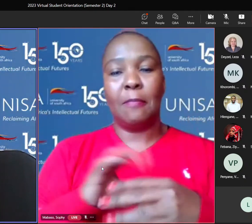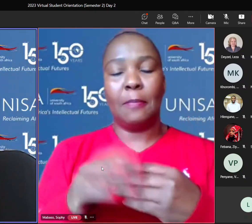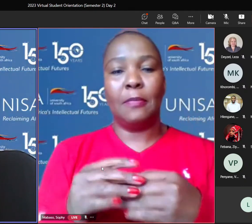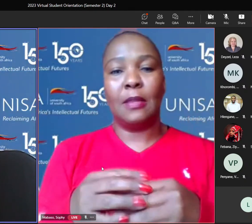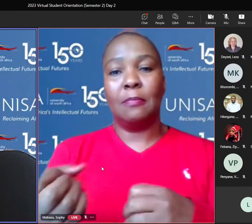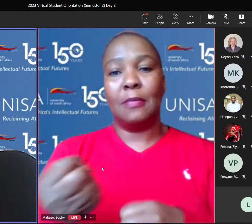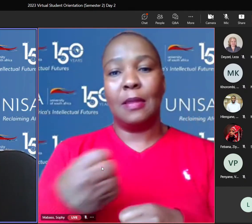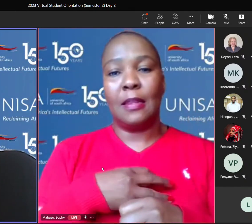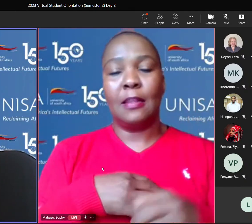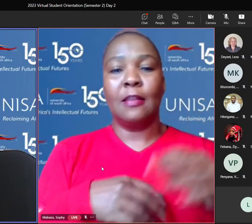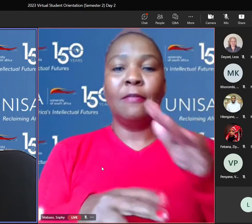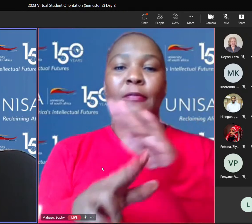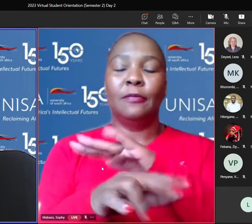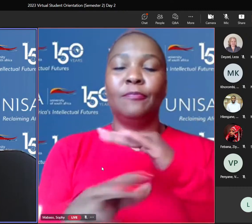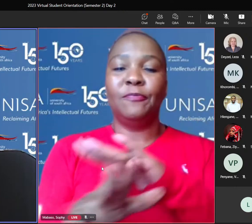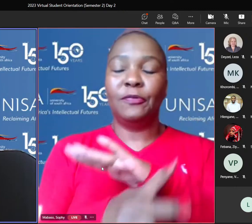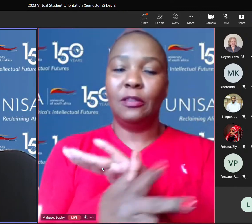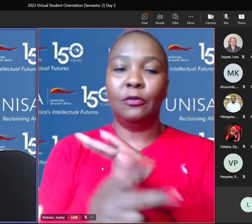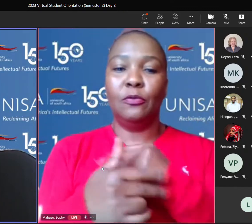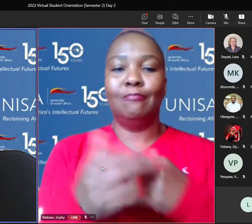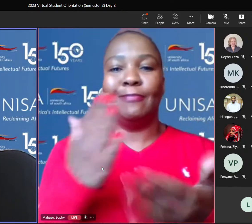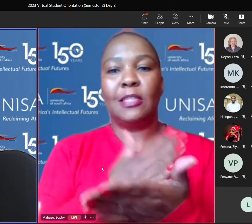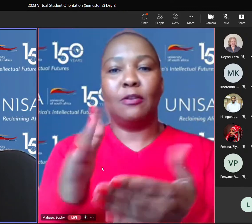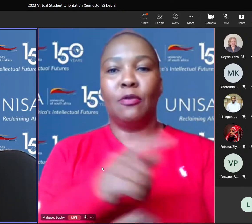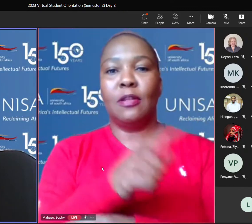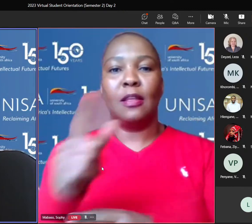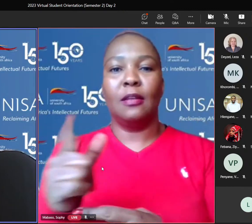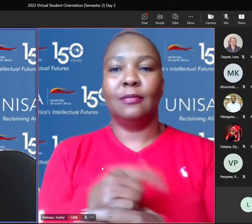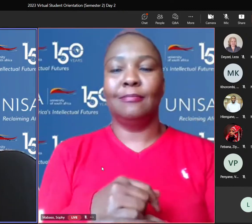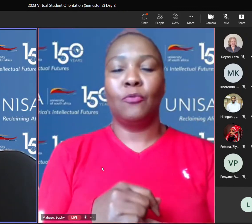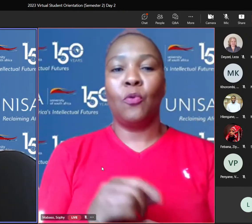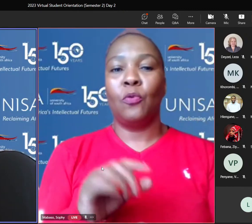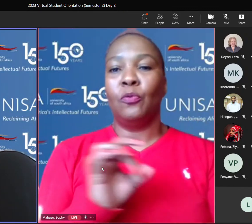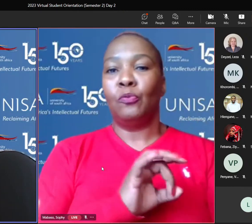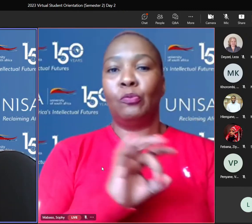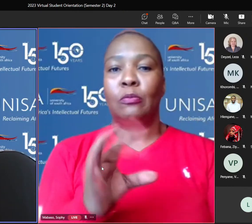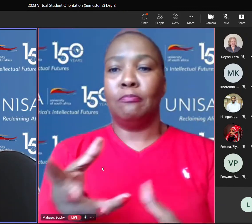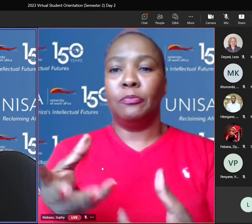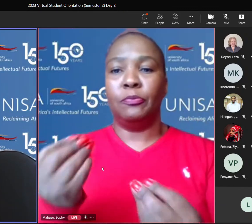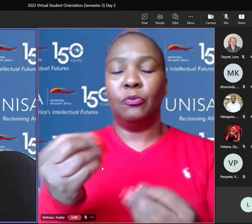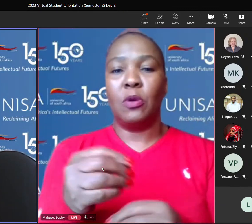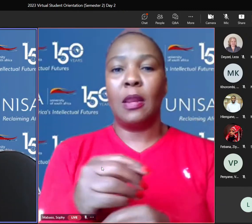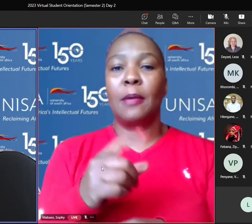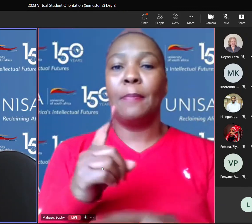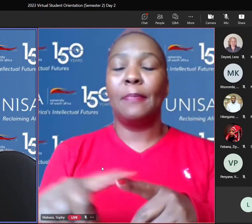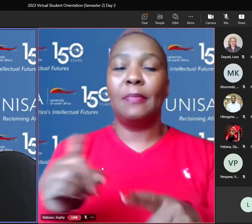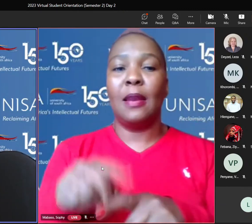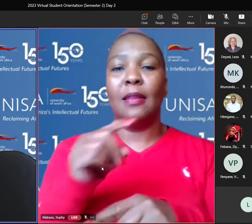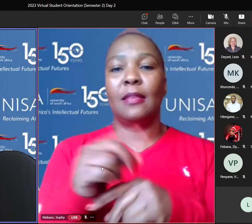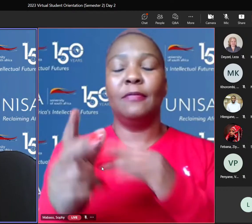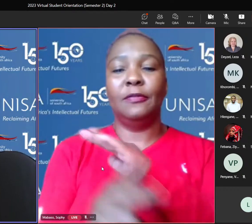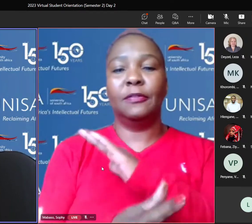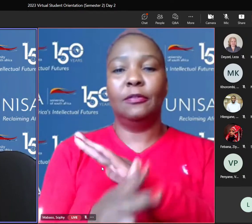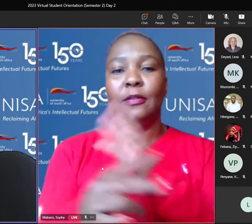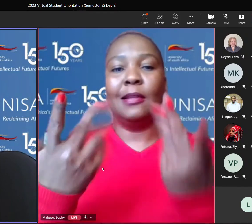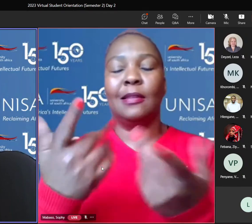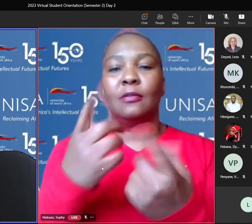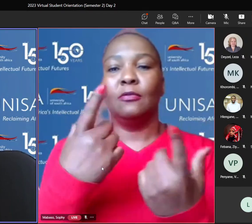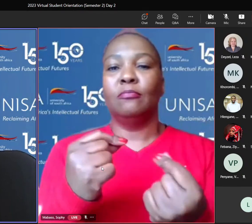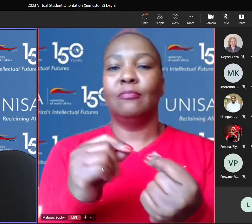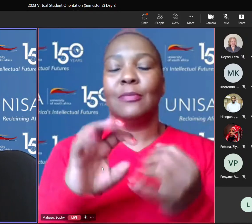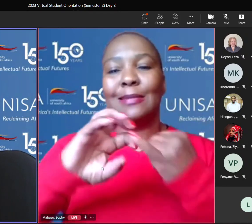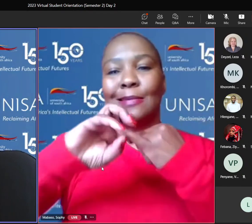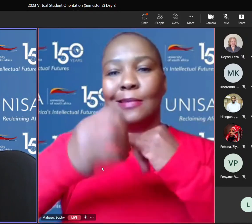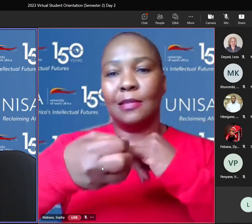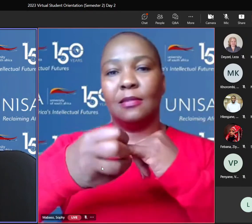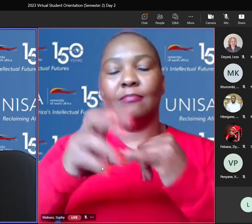we're going to share with you guys. So as soon as we are ready, Godfrey, I think we can play that video, and then after that we will try again